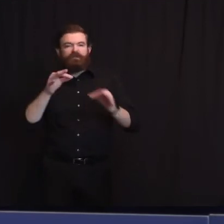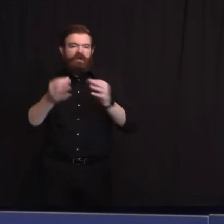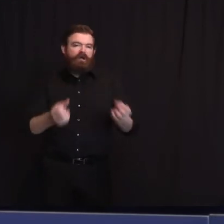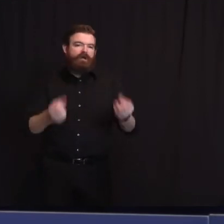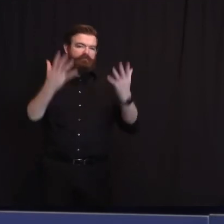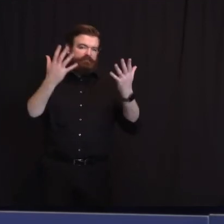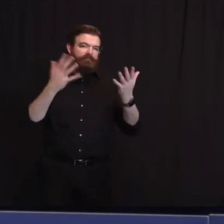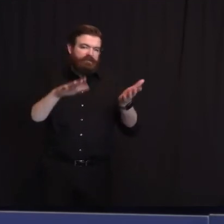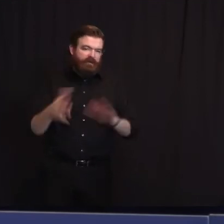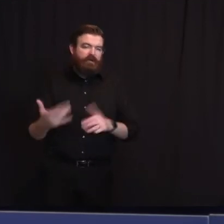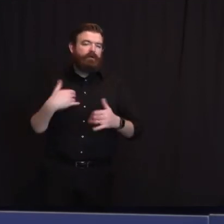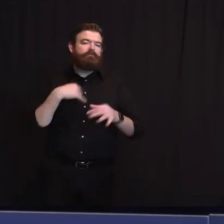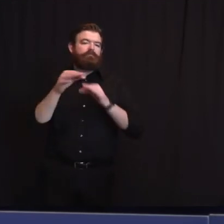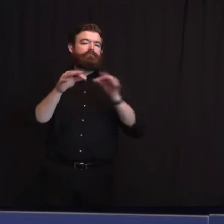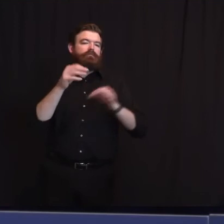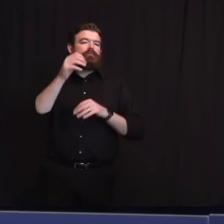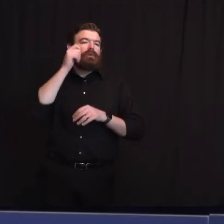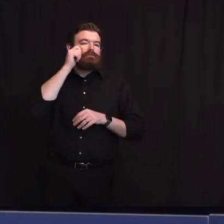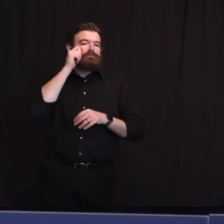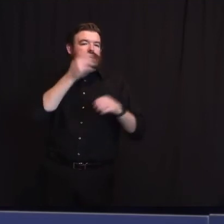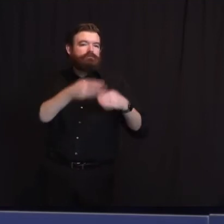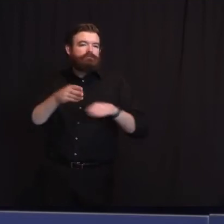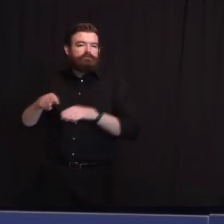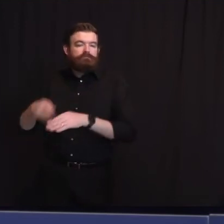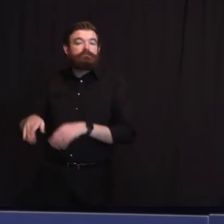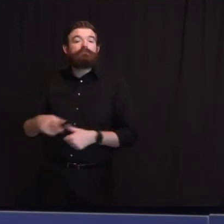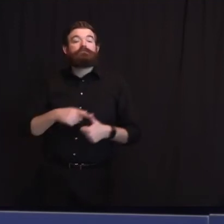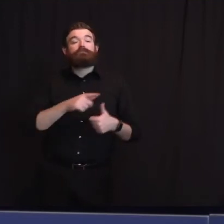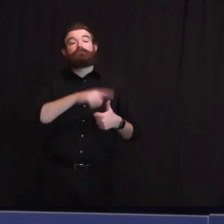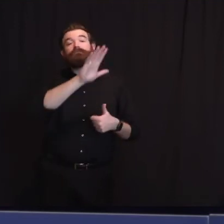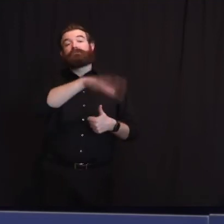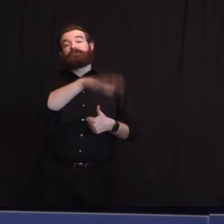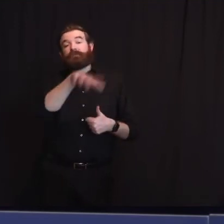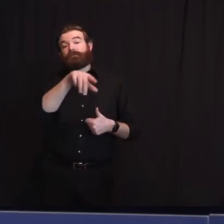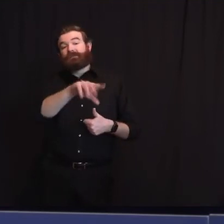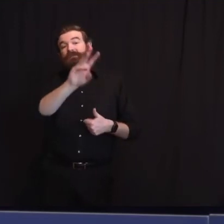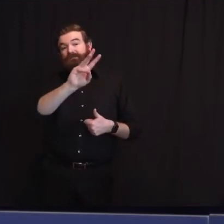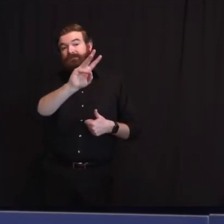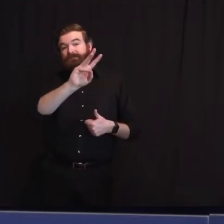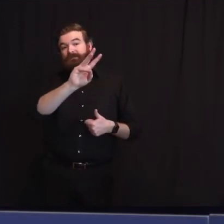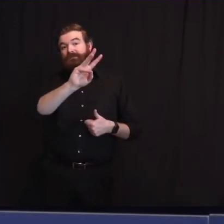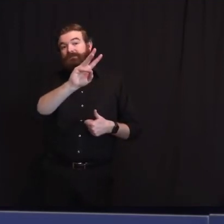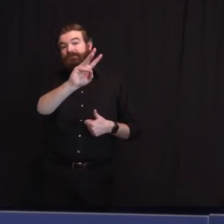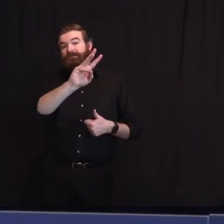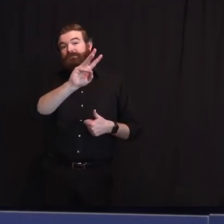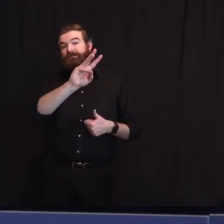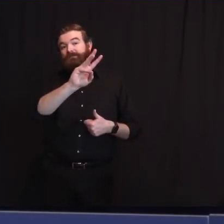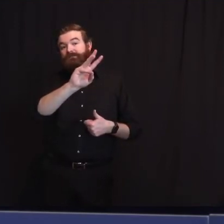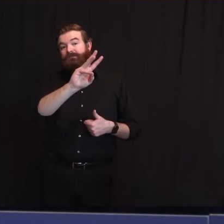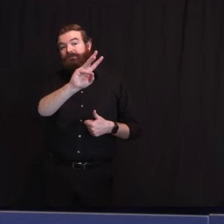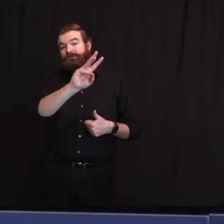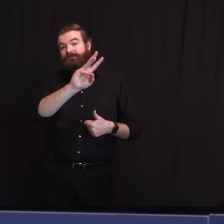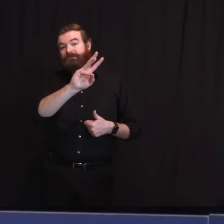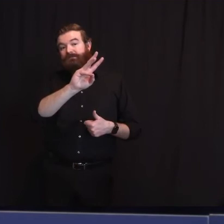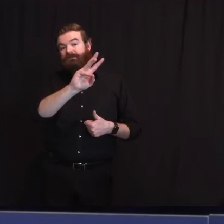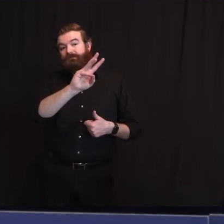is as follows: white 55.6%, black 16.8%,